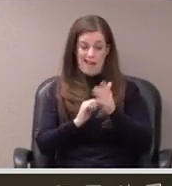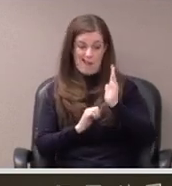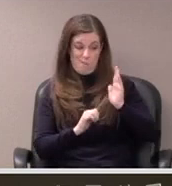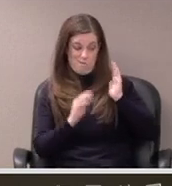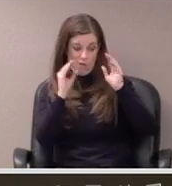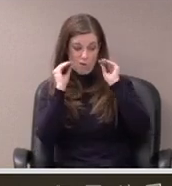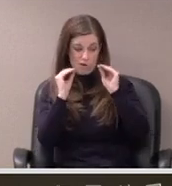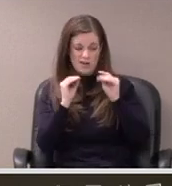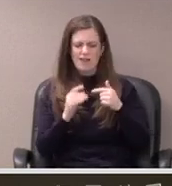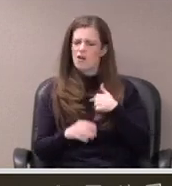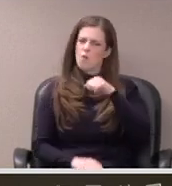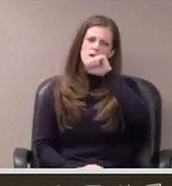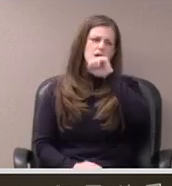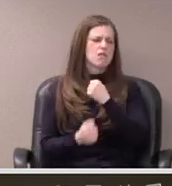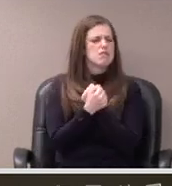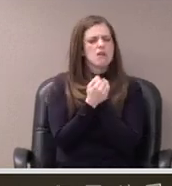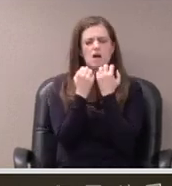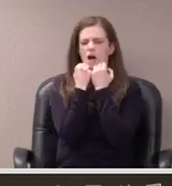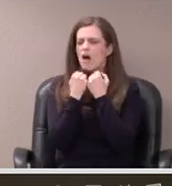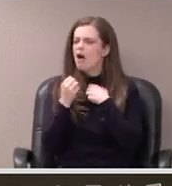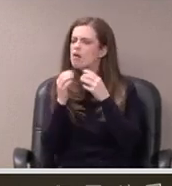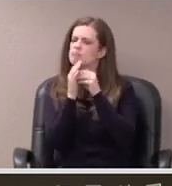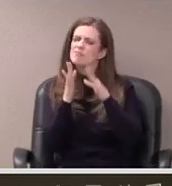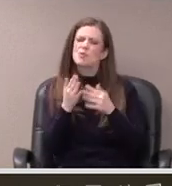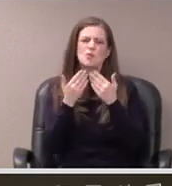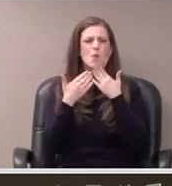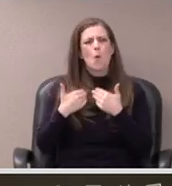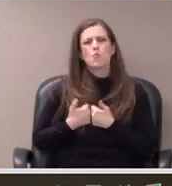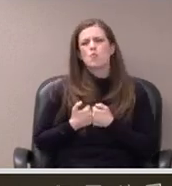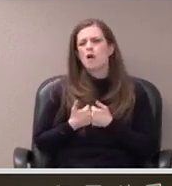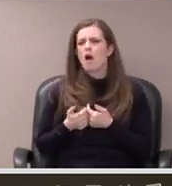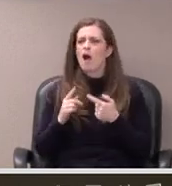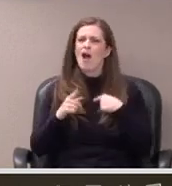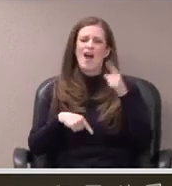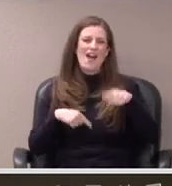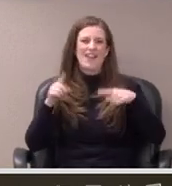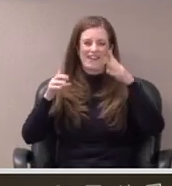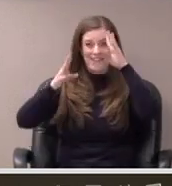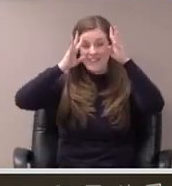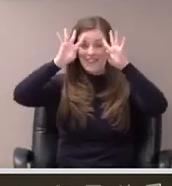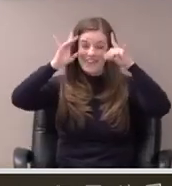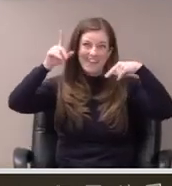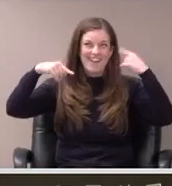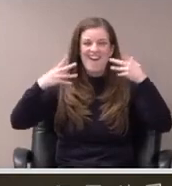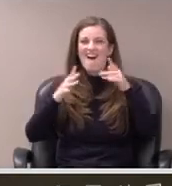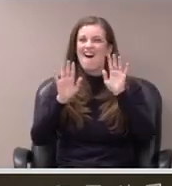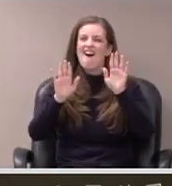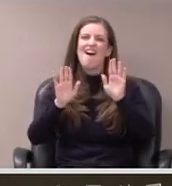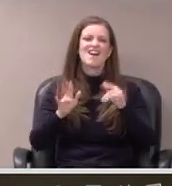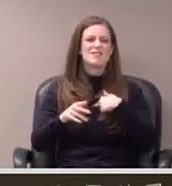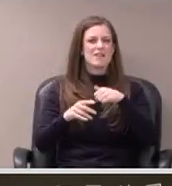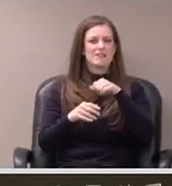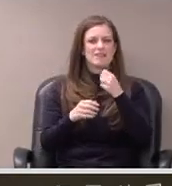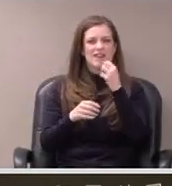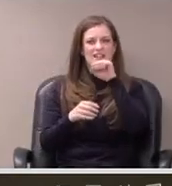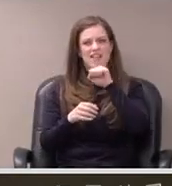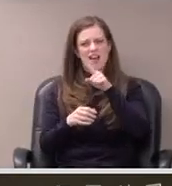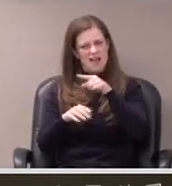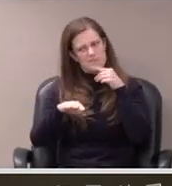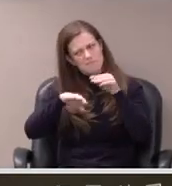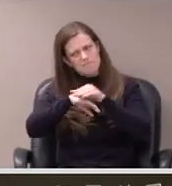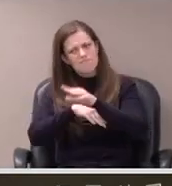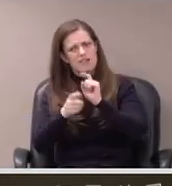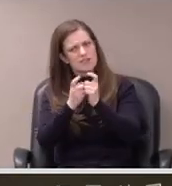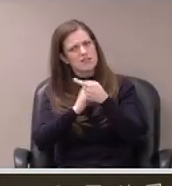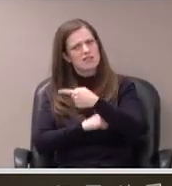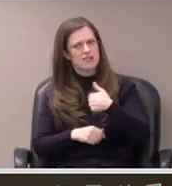previously. I love my students. They are just sweethearts. They're quirky. They're awesome, loving. We've got to change these young men's lives for